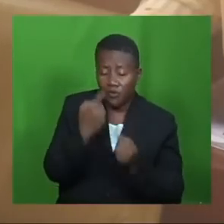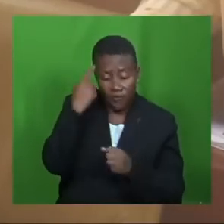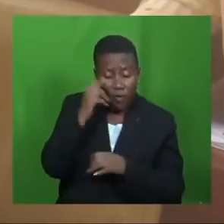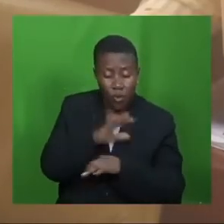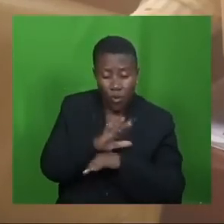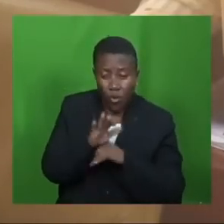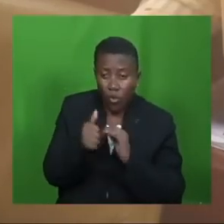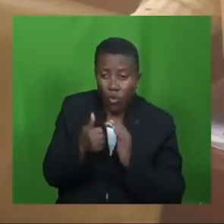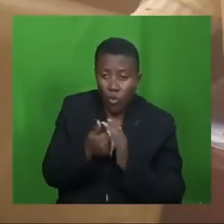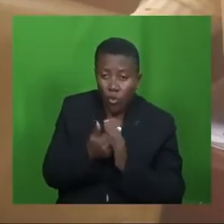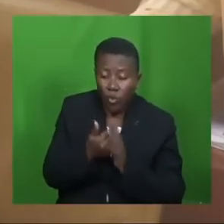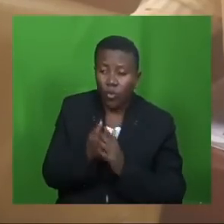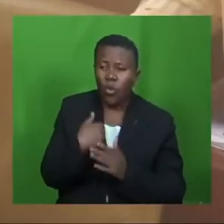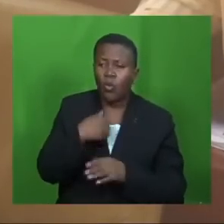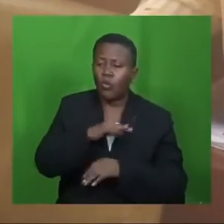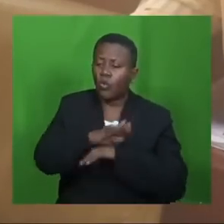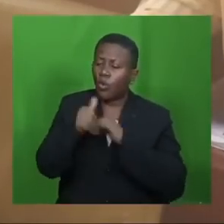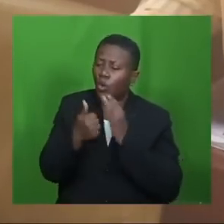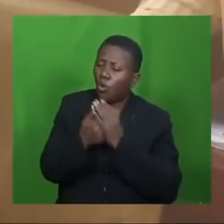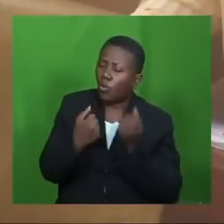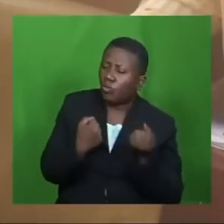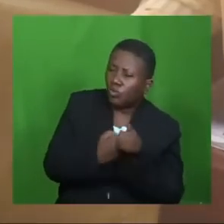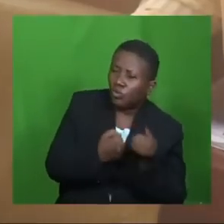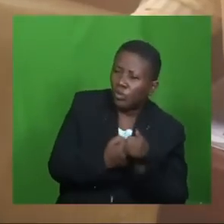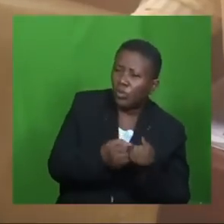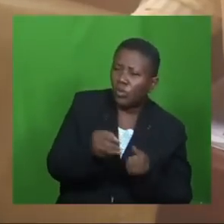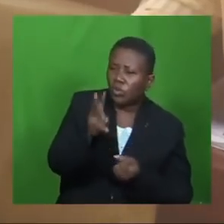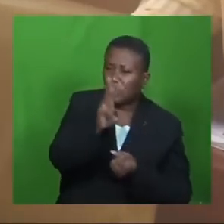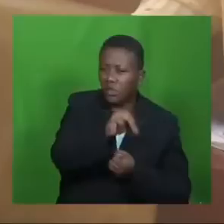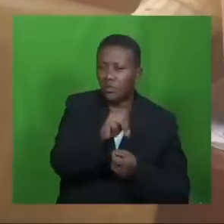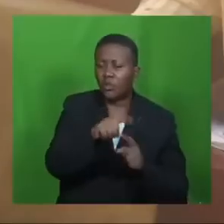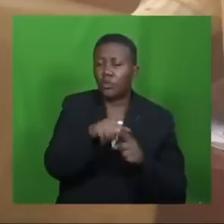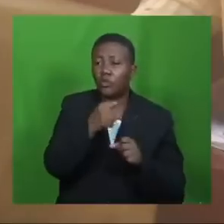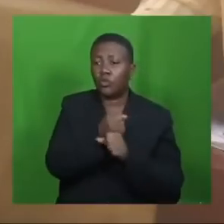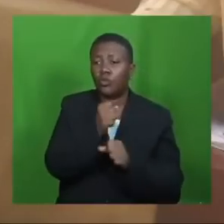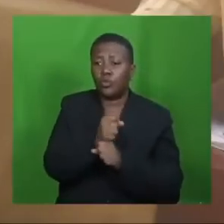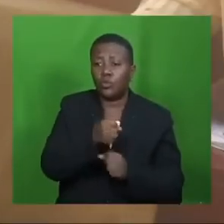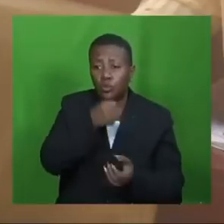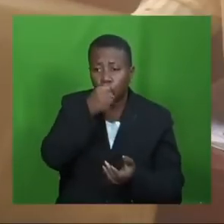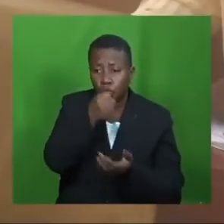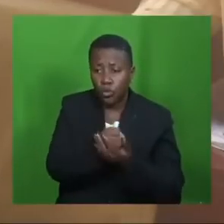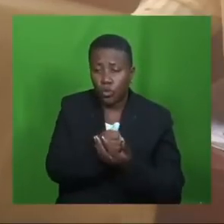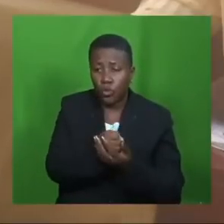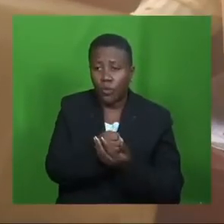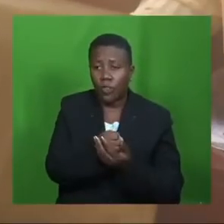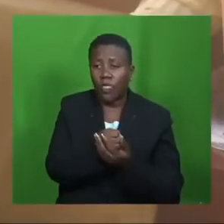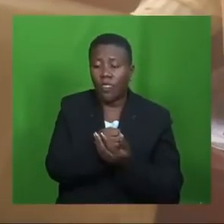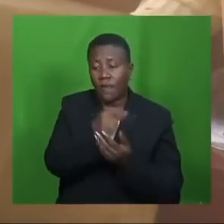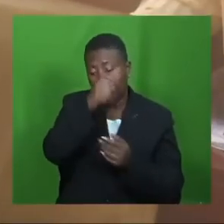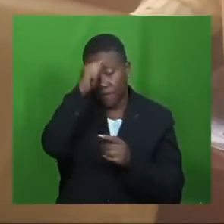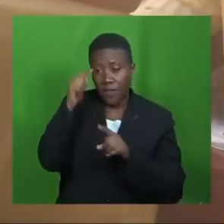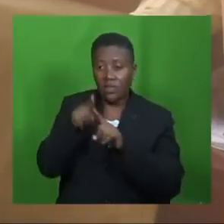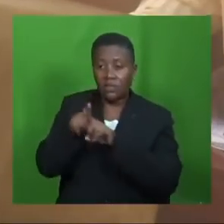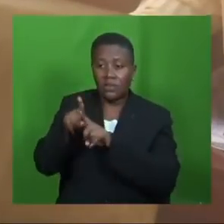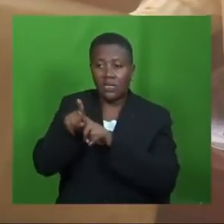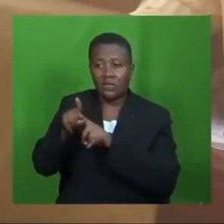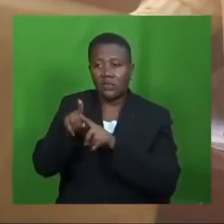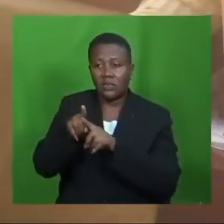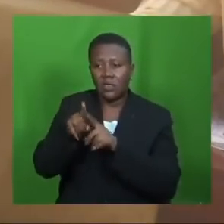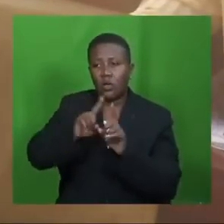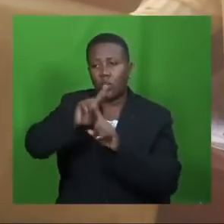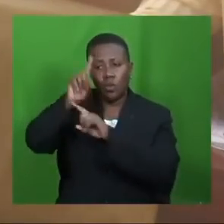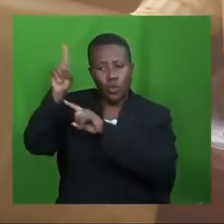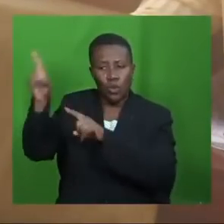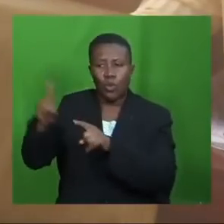actually rallied behind him, and behind him to ensure that the Black Stars went, and of course, to deliver. Unfortunately,